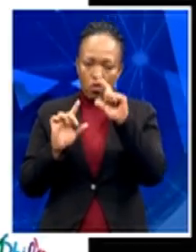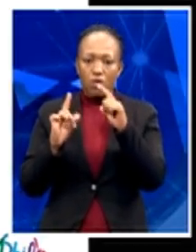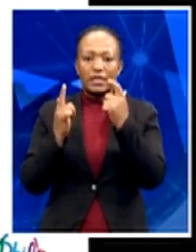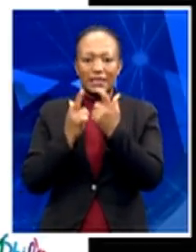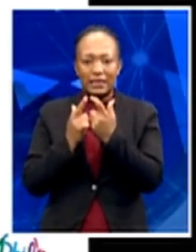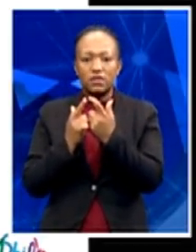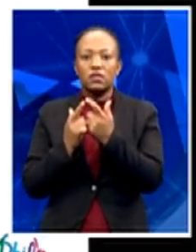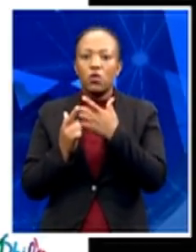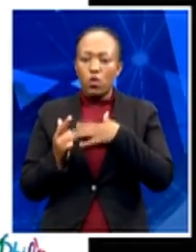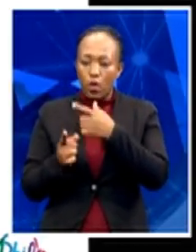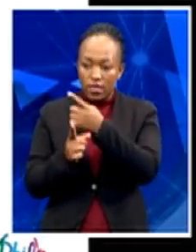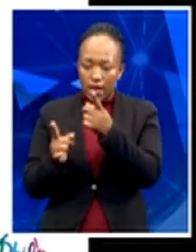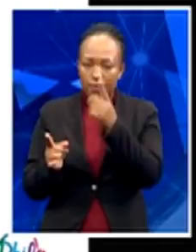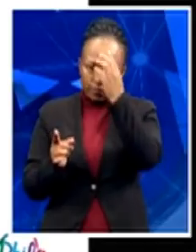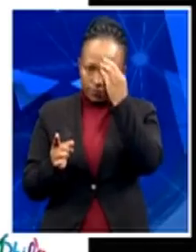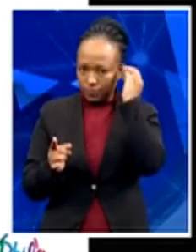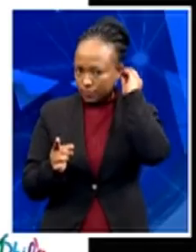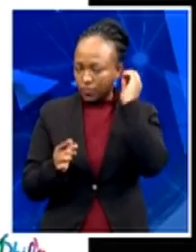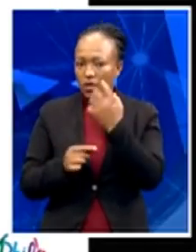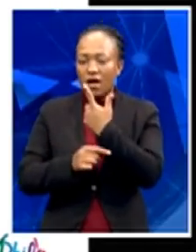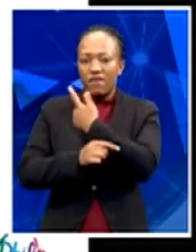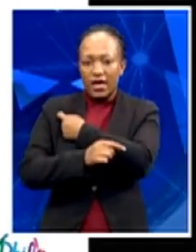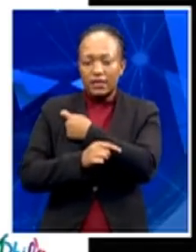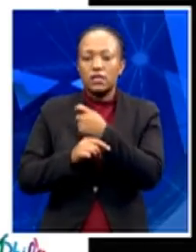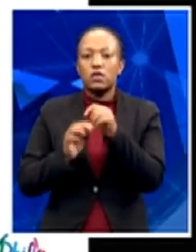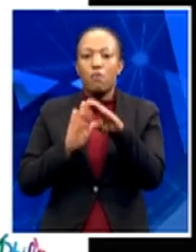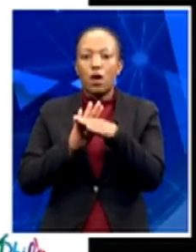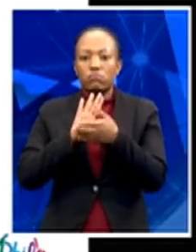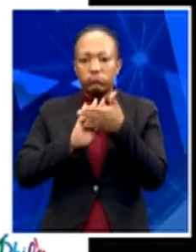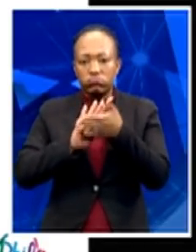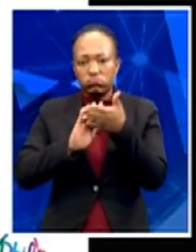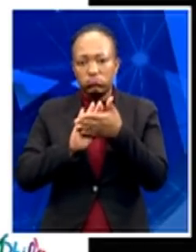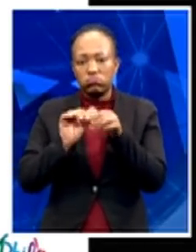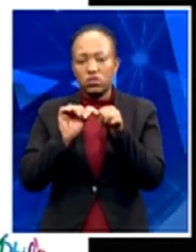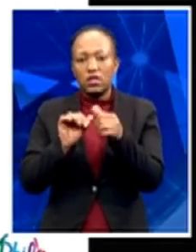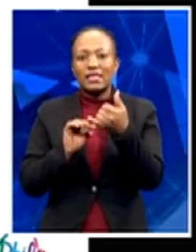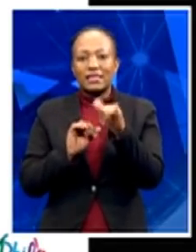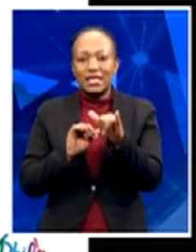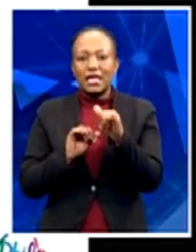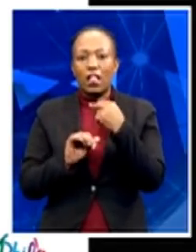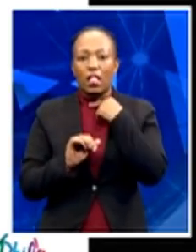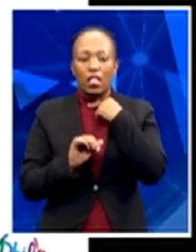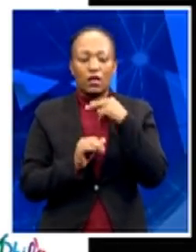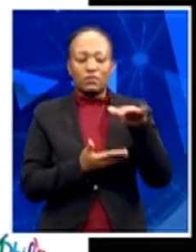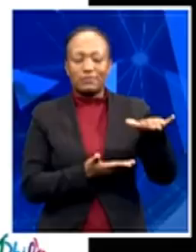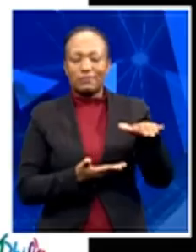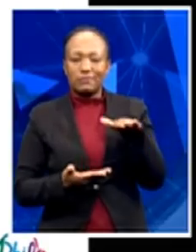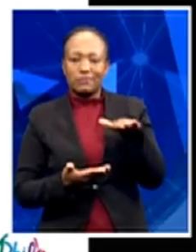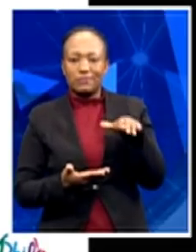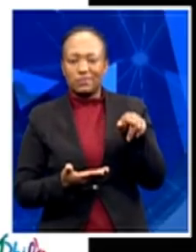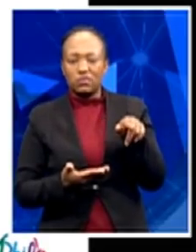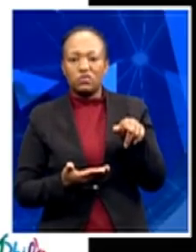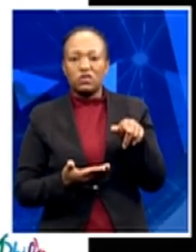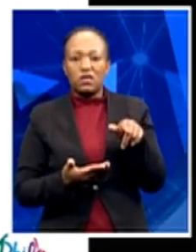vaccination program is moving ahead, there are still supply side constraints. We don't have the luxury of